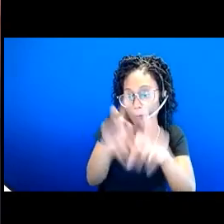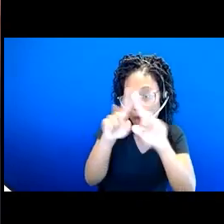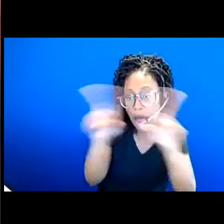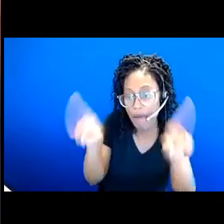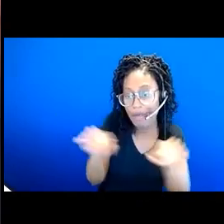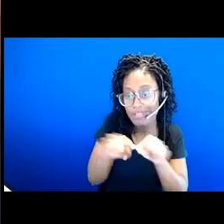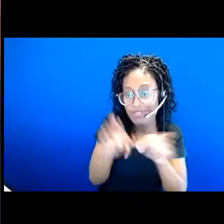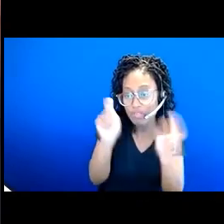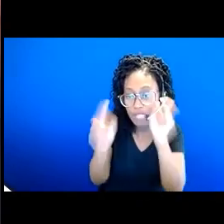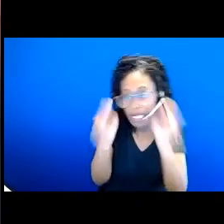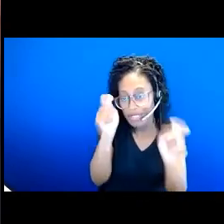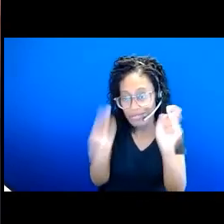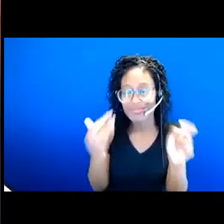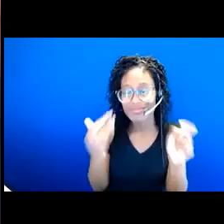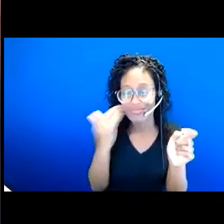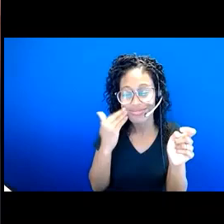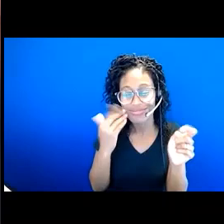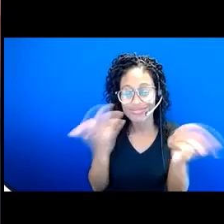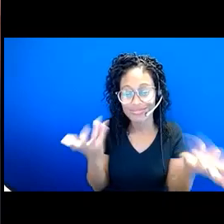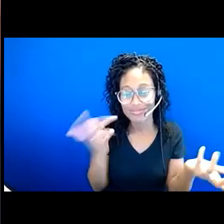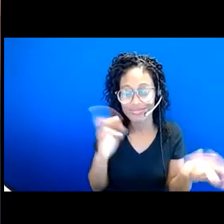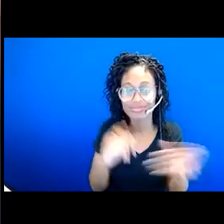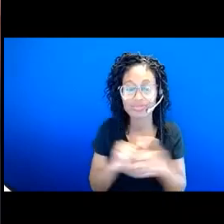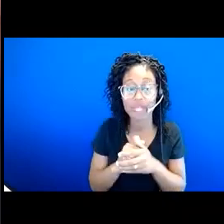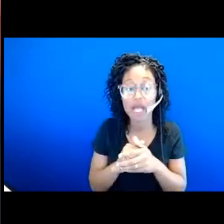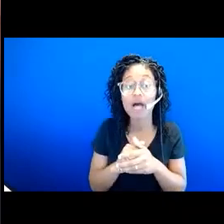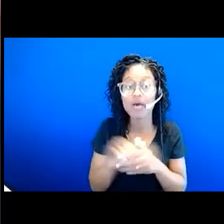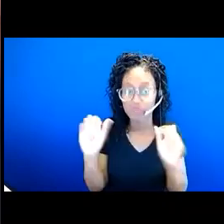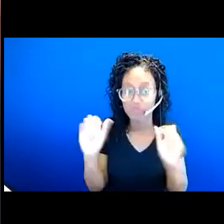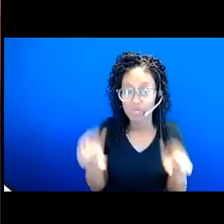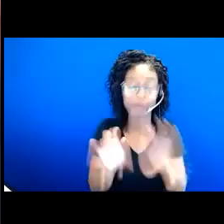wish, create your texts on the fly